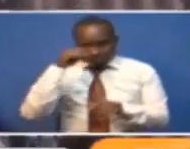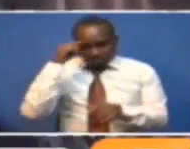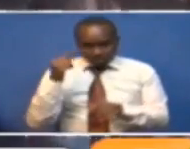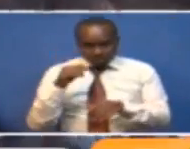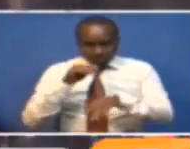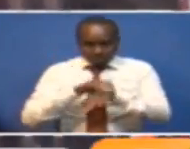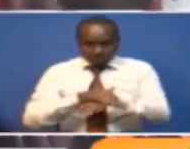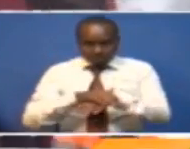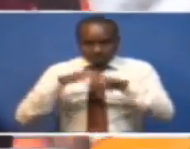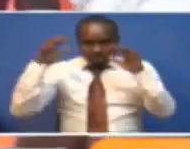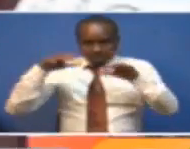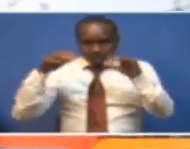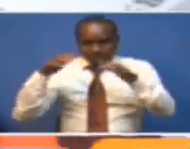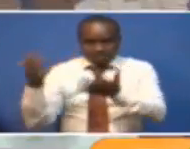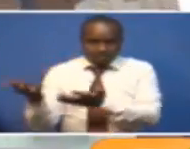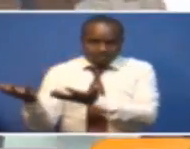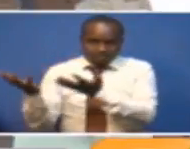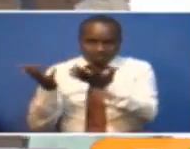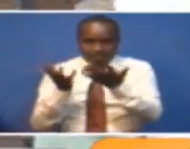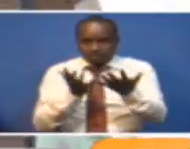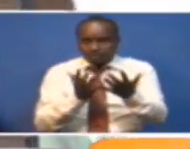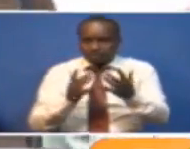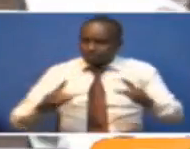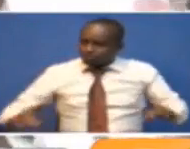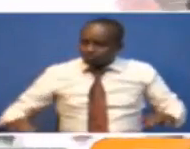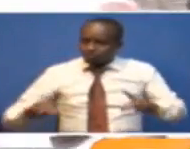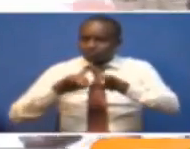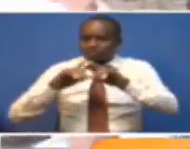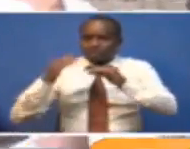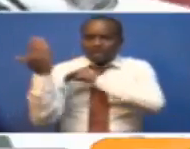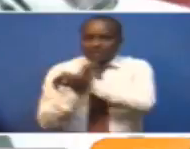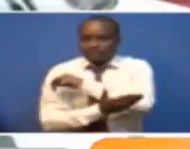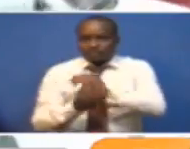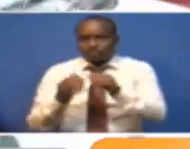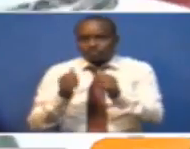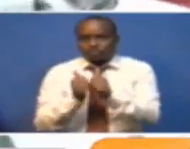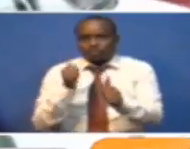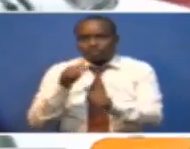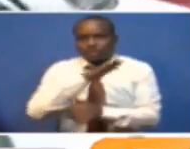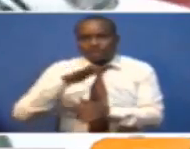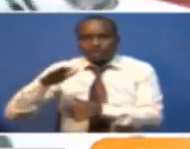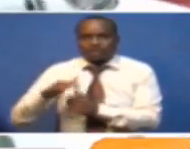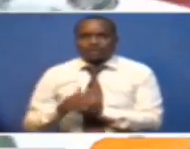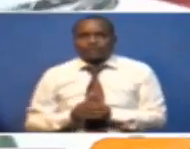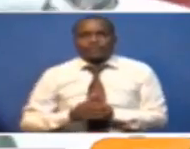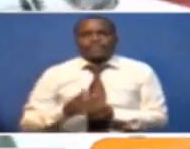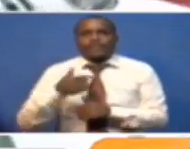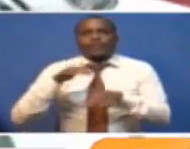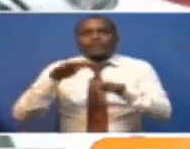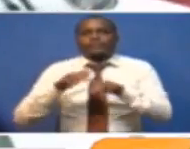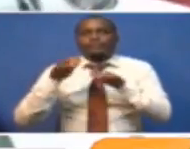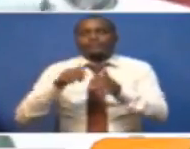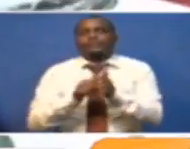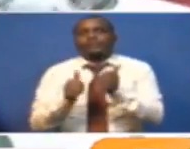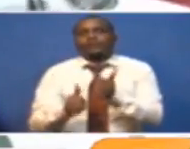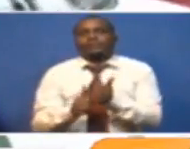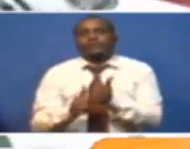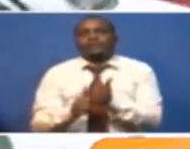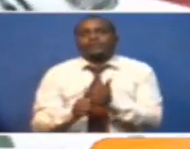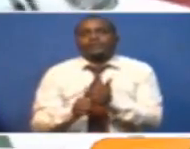rains that delivered a bumper harvest to most regions in the country. Tunashangaa tumelima mahindi tulinunua kwa